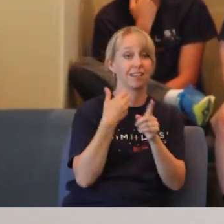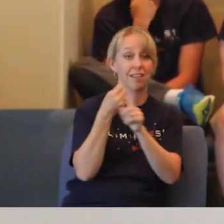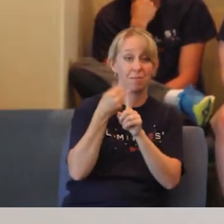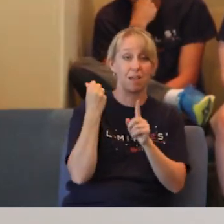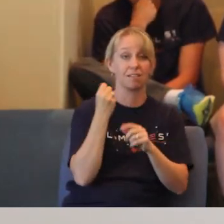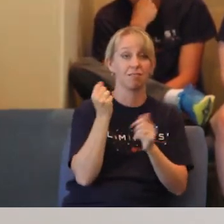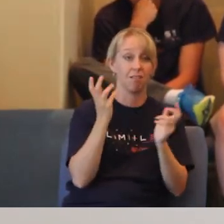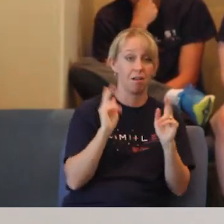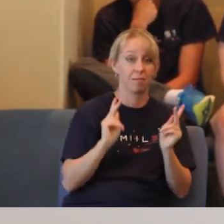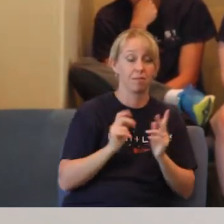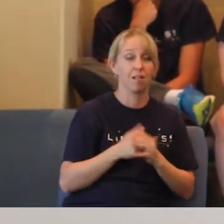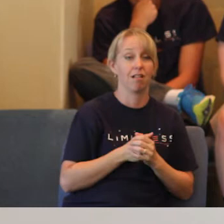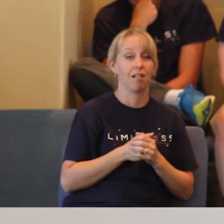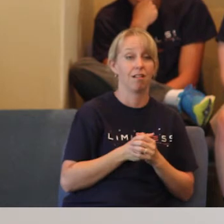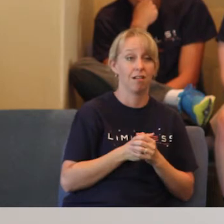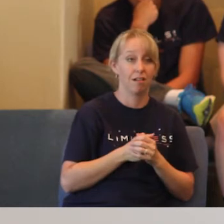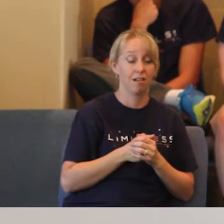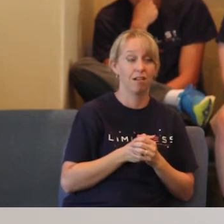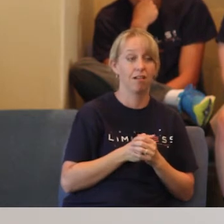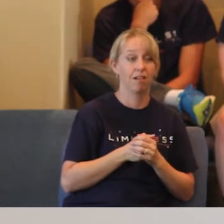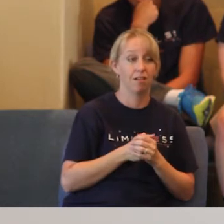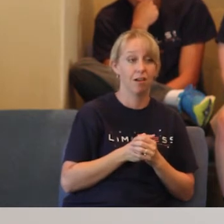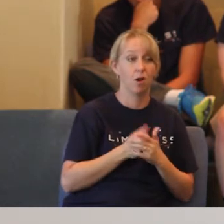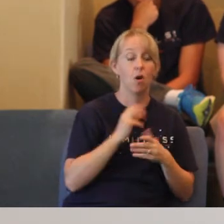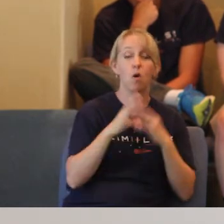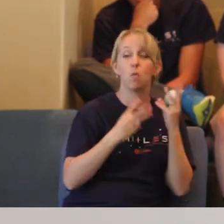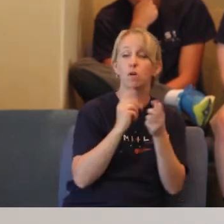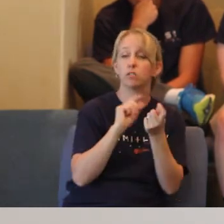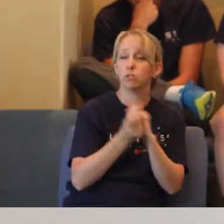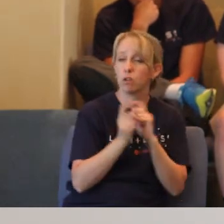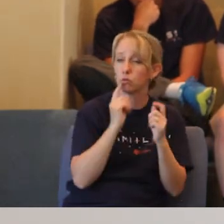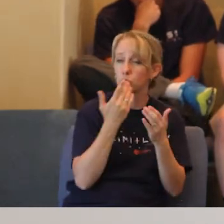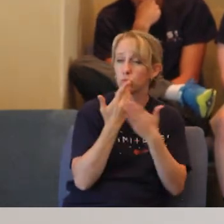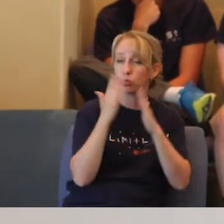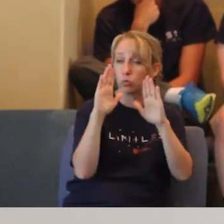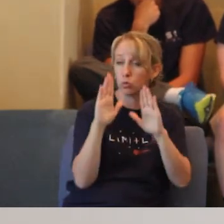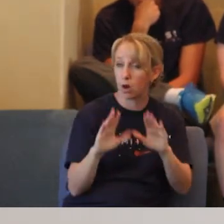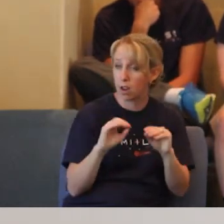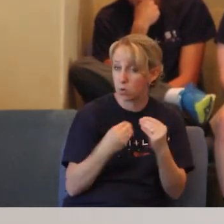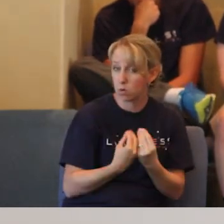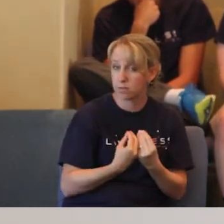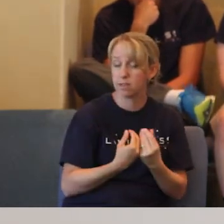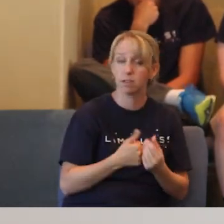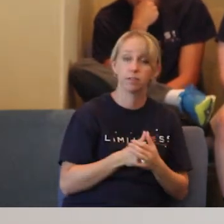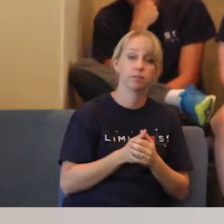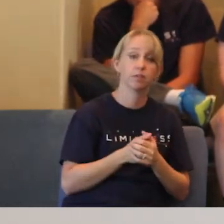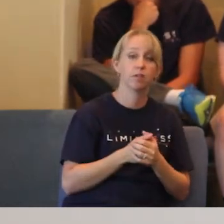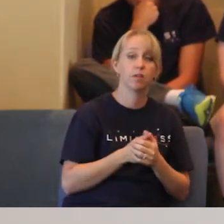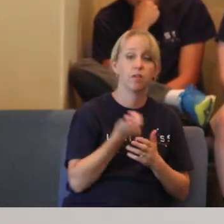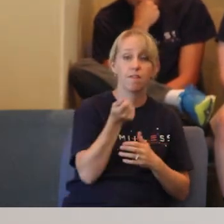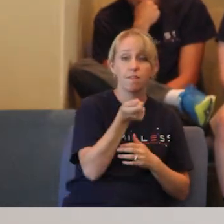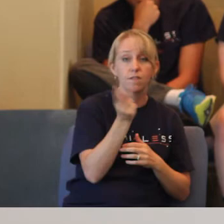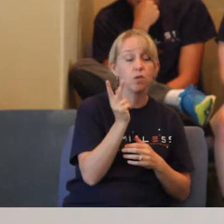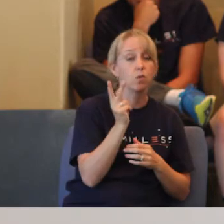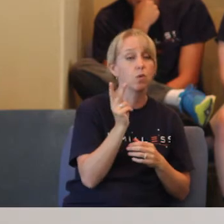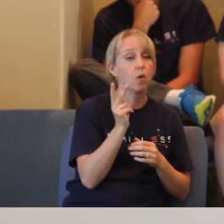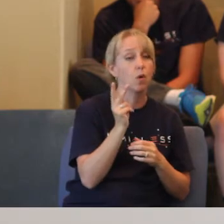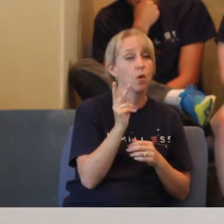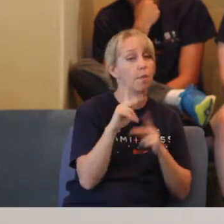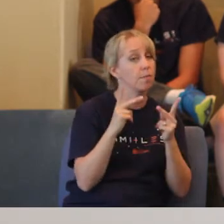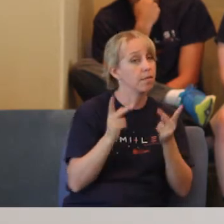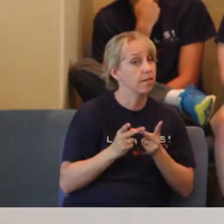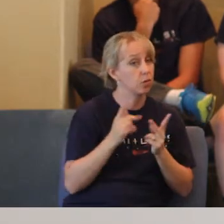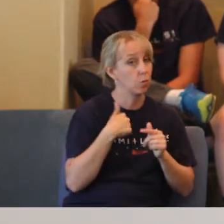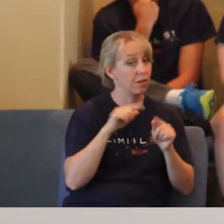World Changers is a great organization. There's few places where we can go for a week and these kids can